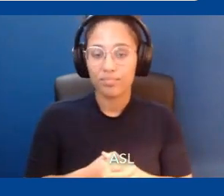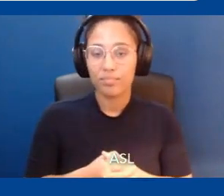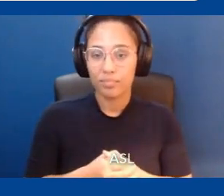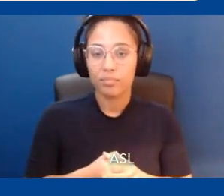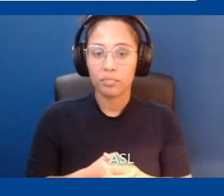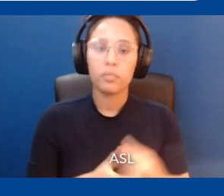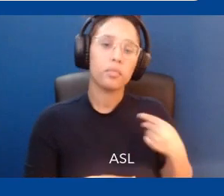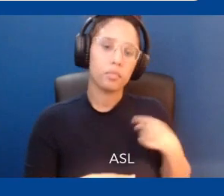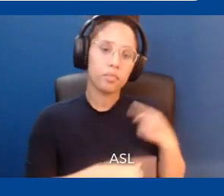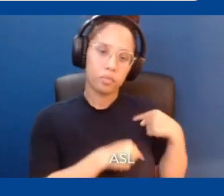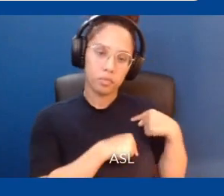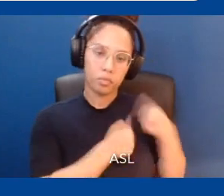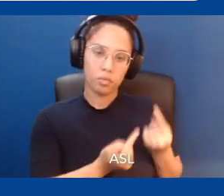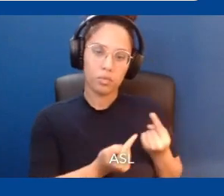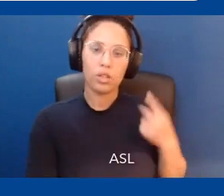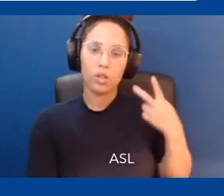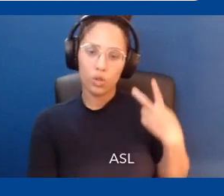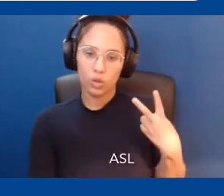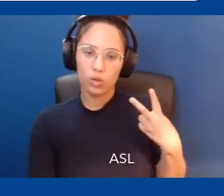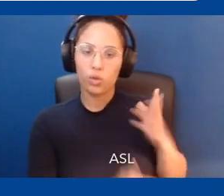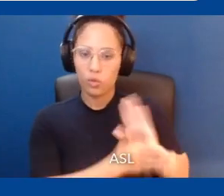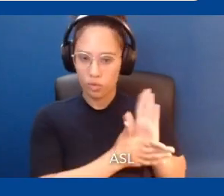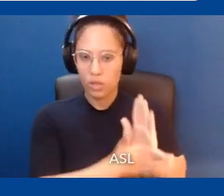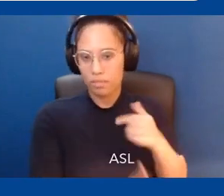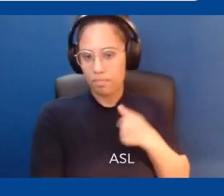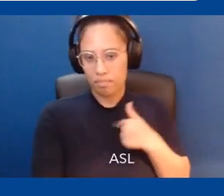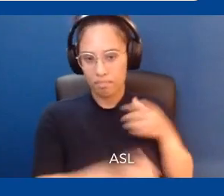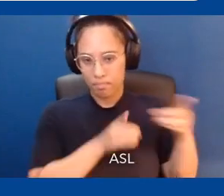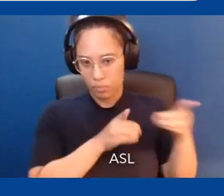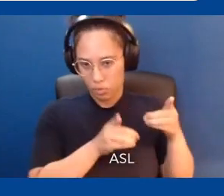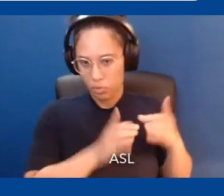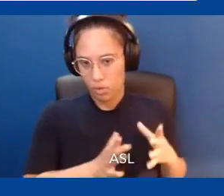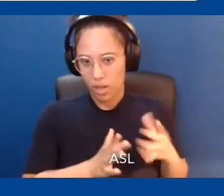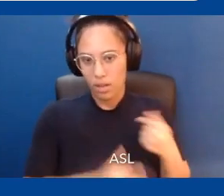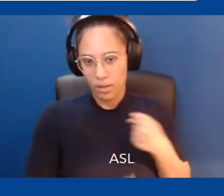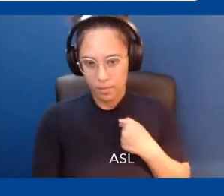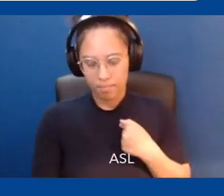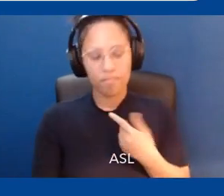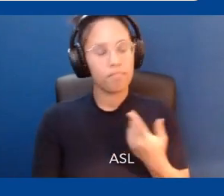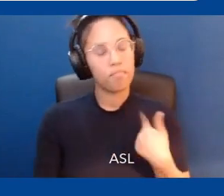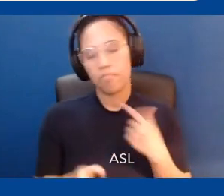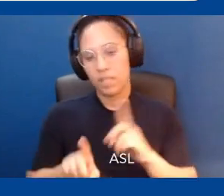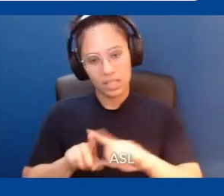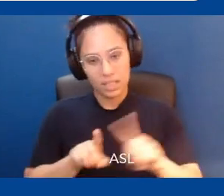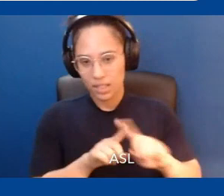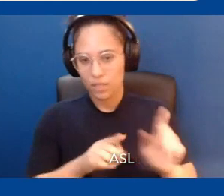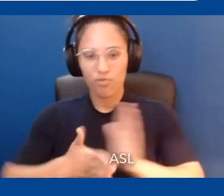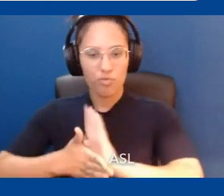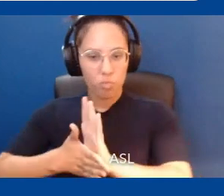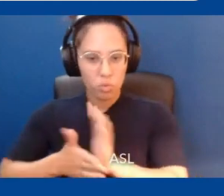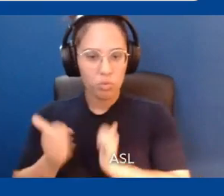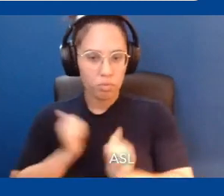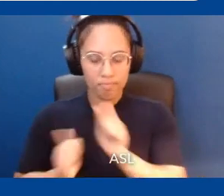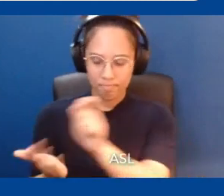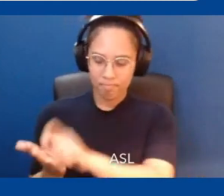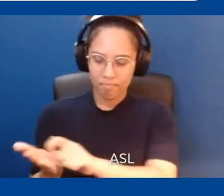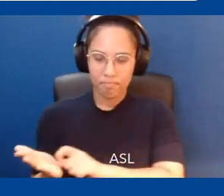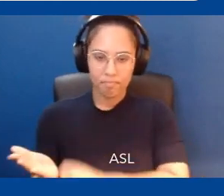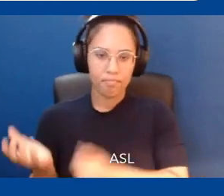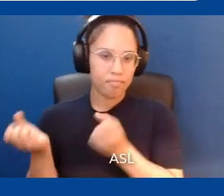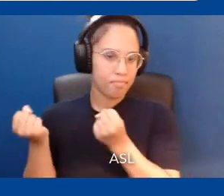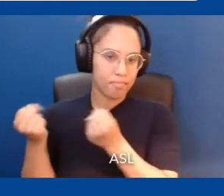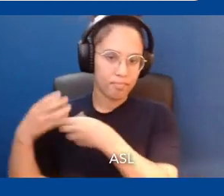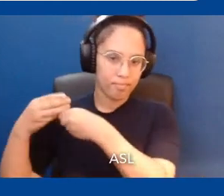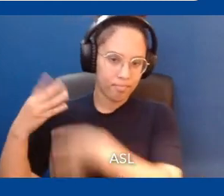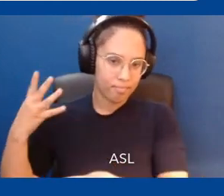films. I directed 2 films. I have many works as a screenwriter, but I will talk about